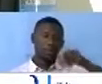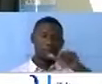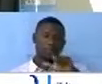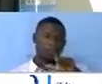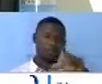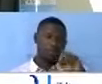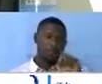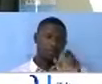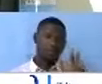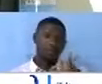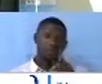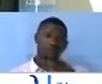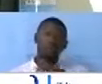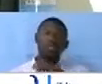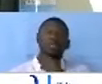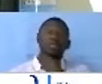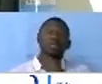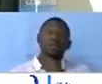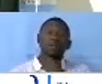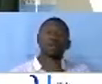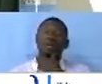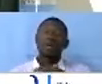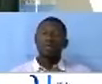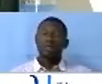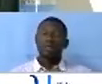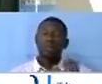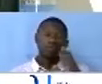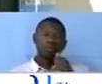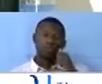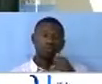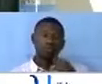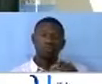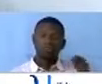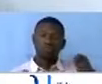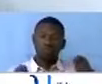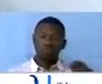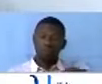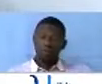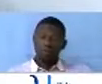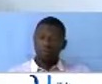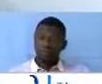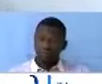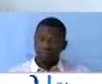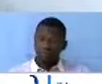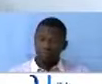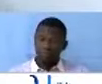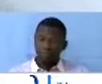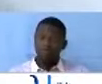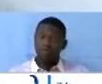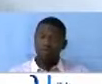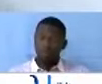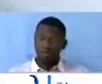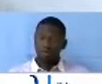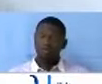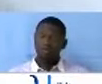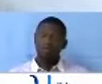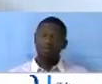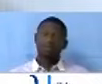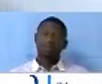mune ya tie batam bi ñu dal di ko jël sok ko ak courant bi mask ko ak courant bi. That's not true. Du deugam.